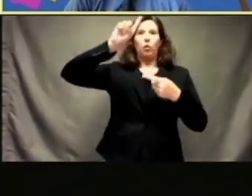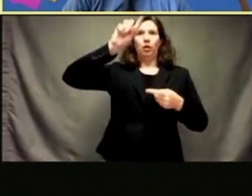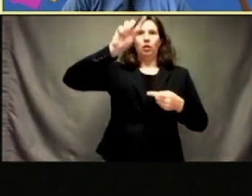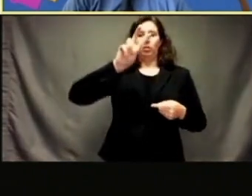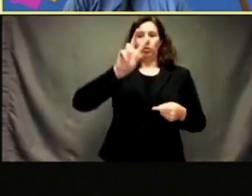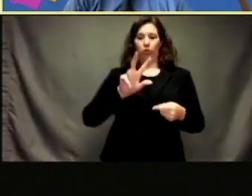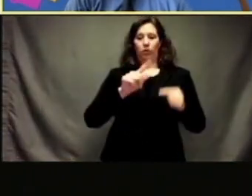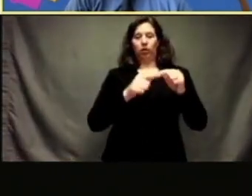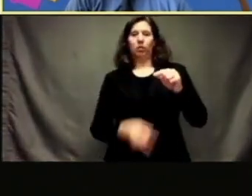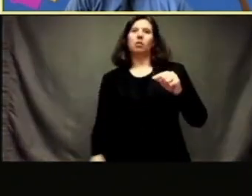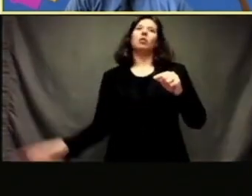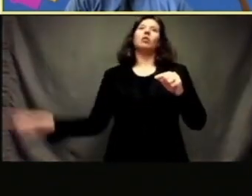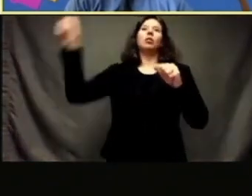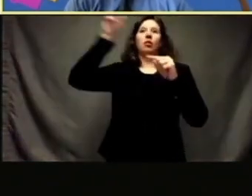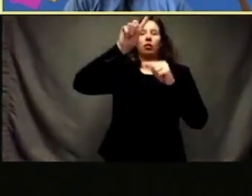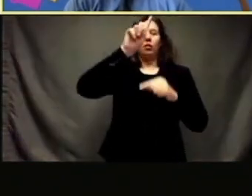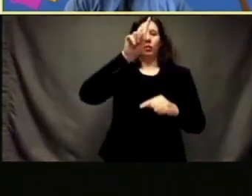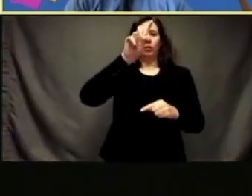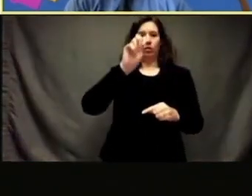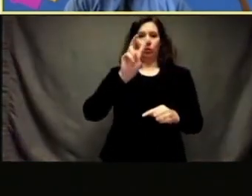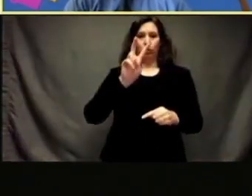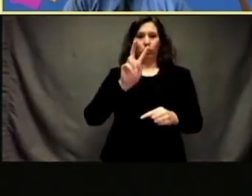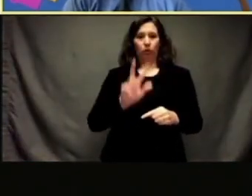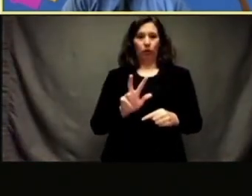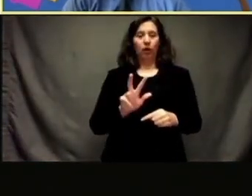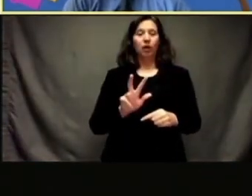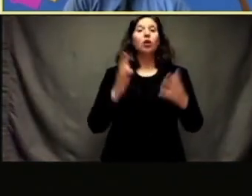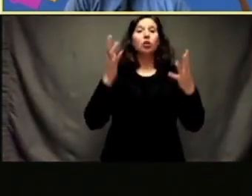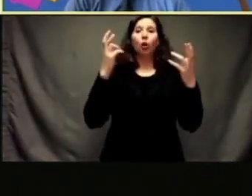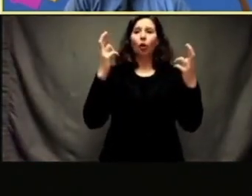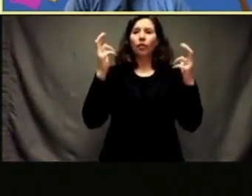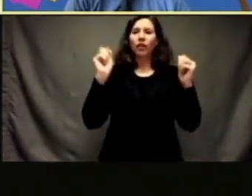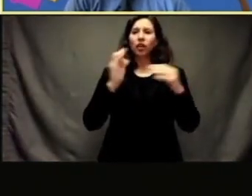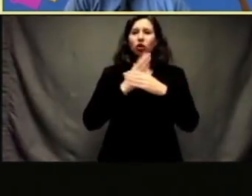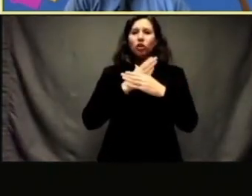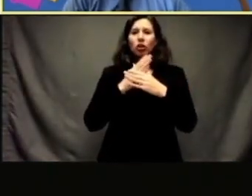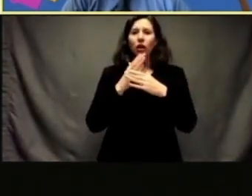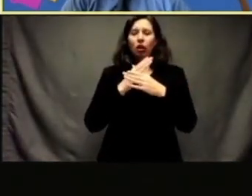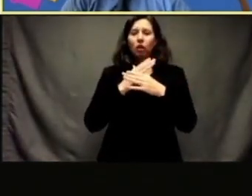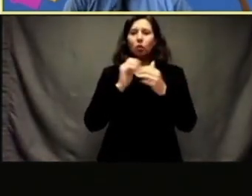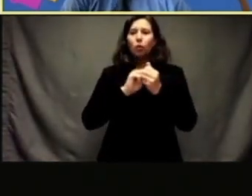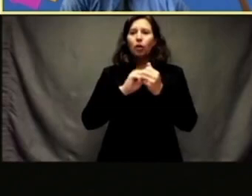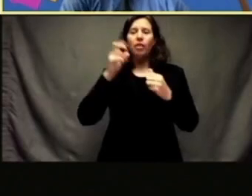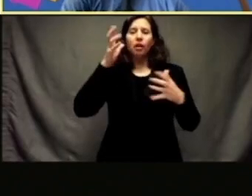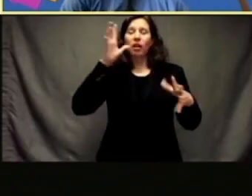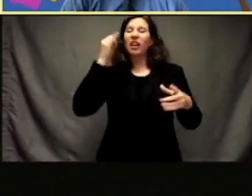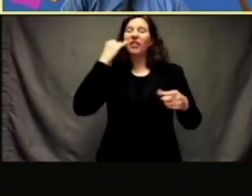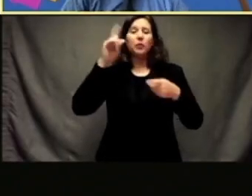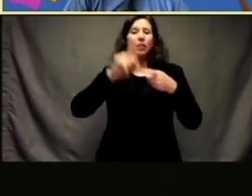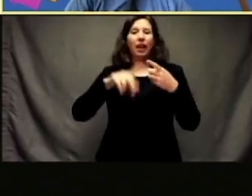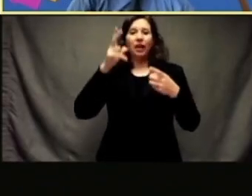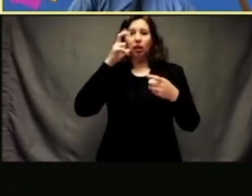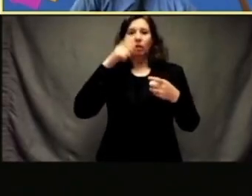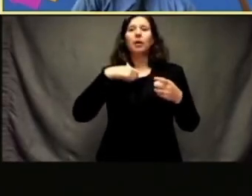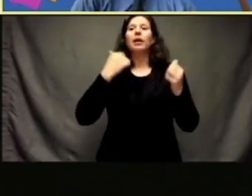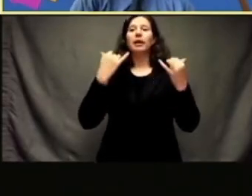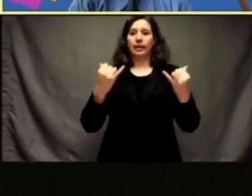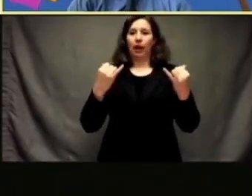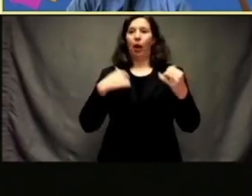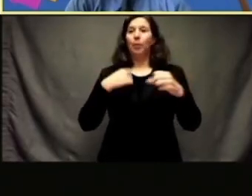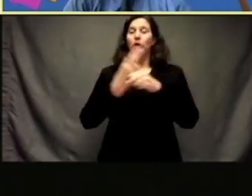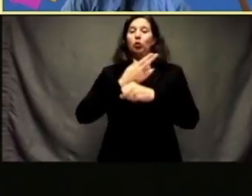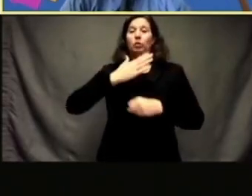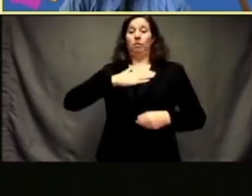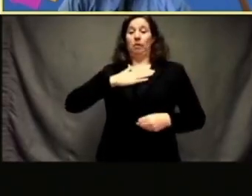So hopefully I did press on share screen with audio. If you can't hear, let me know. But I'm going to now use my